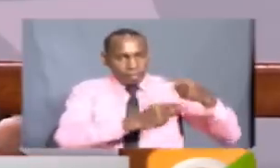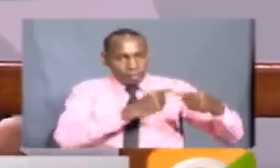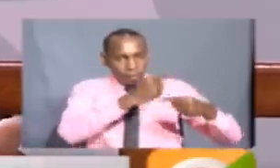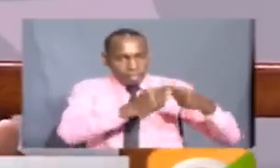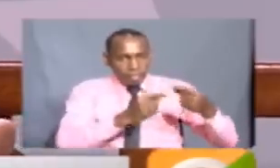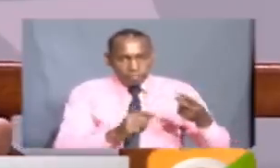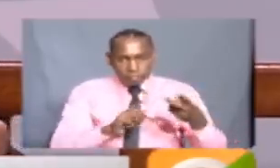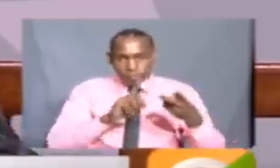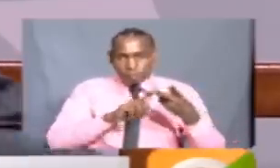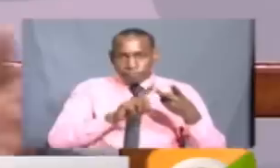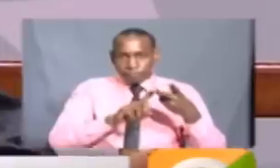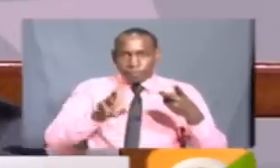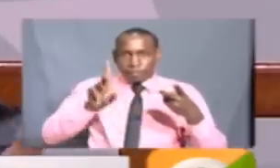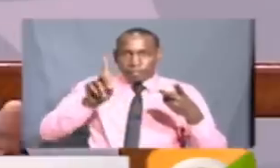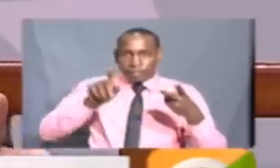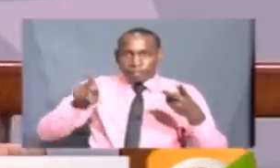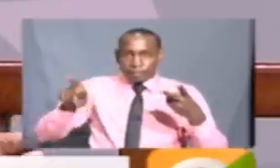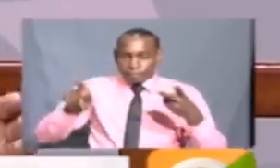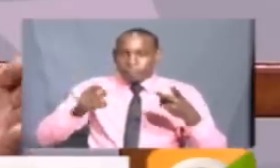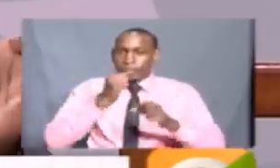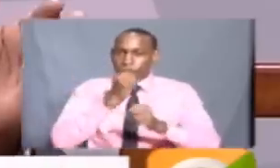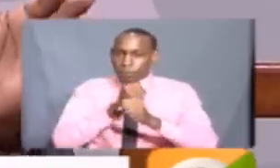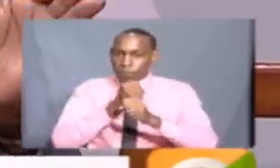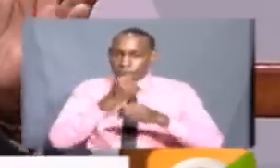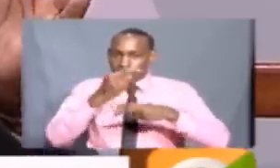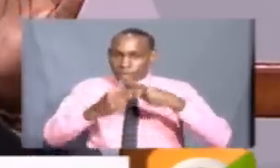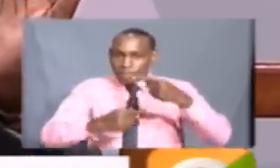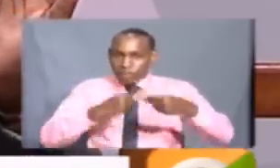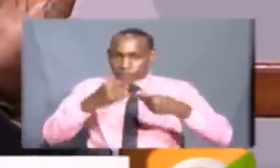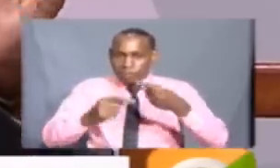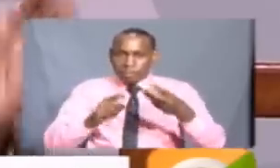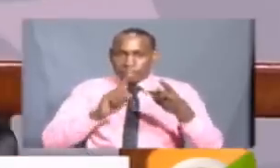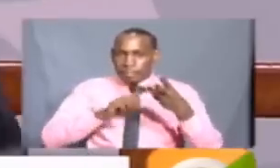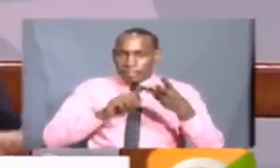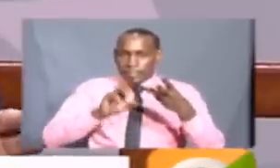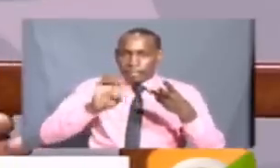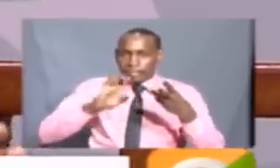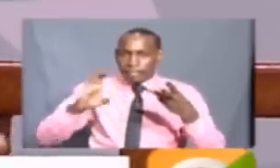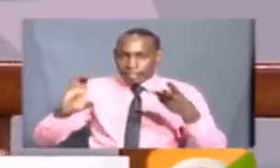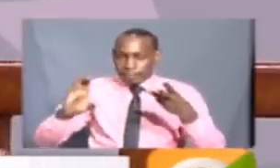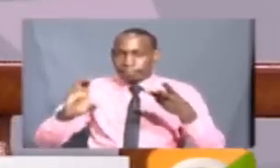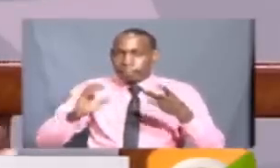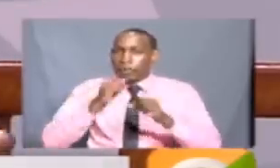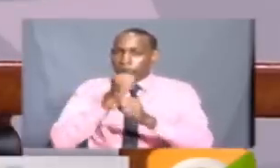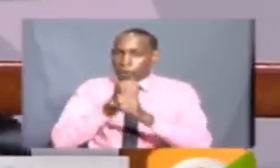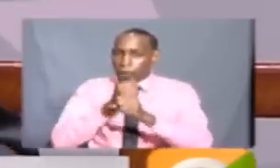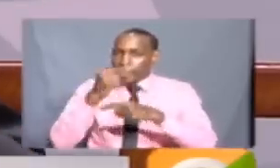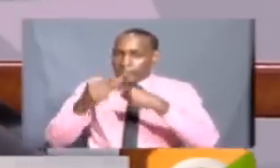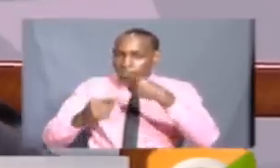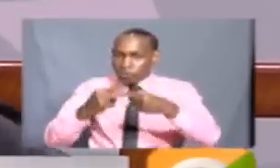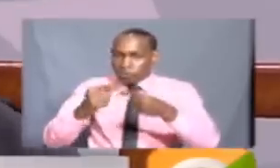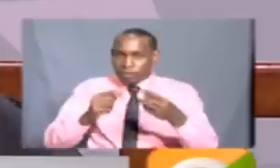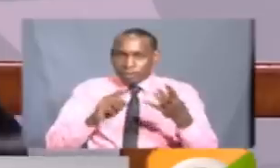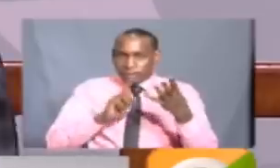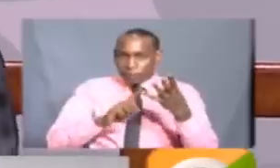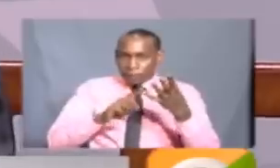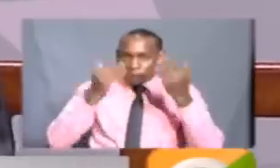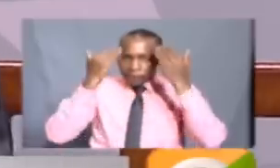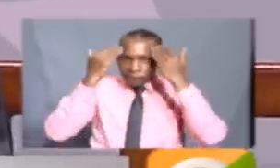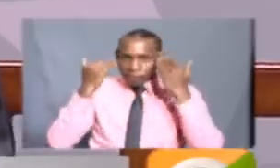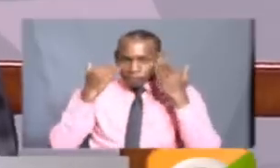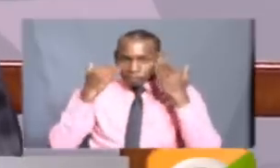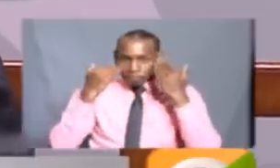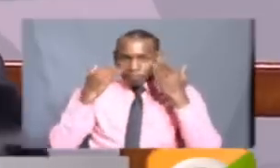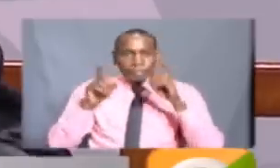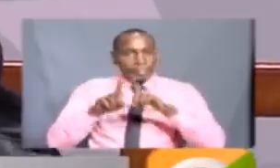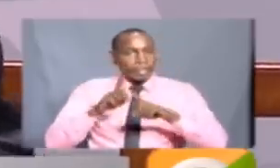see the DPP doing certain things. I see the ESCC doing certain things. I see the courts doing certain